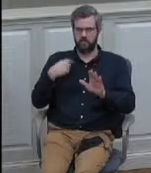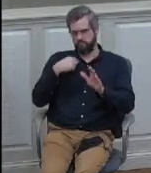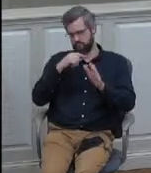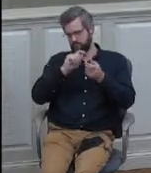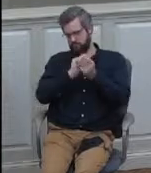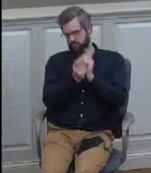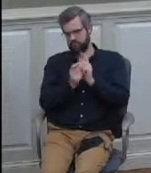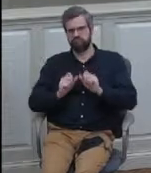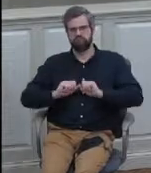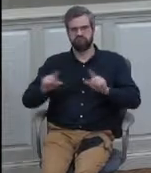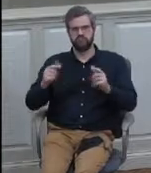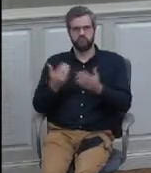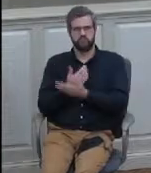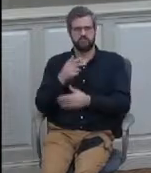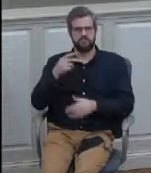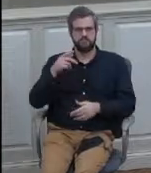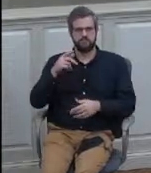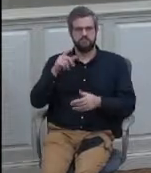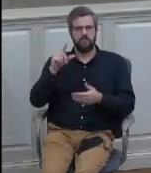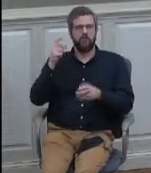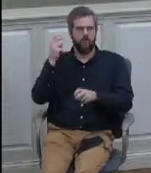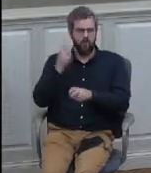We'll send you a hard copy.